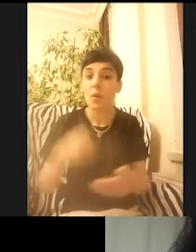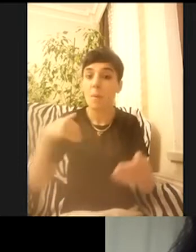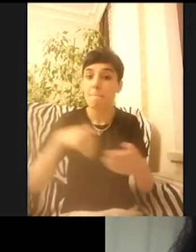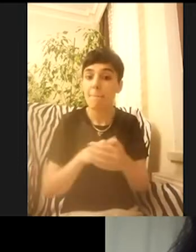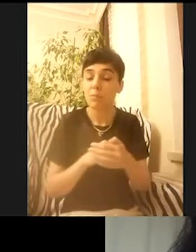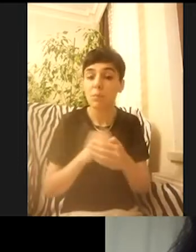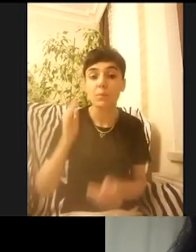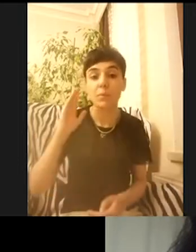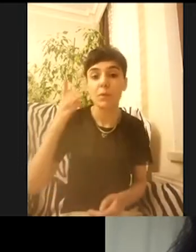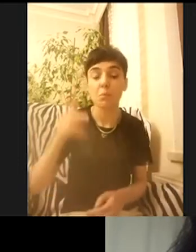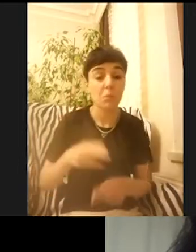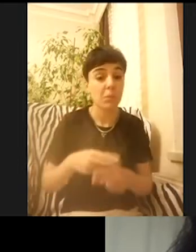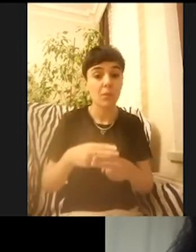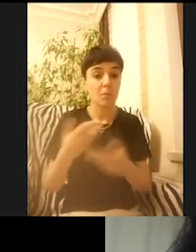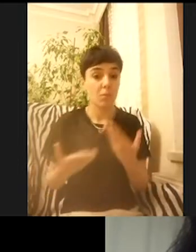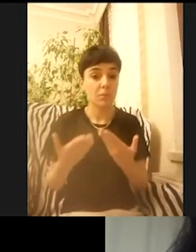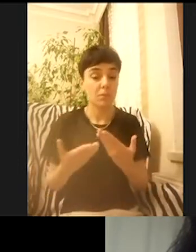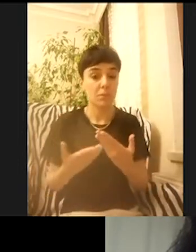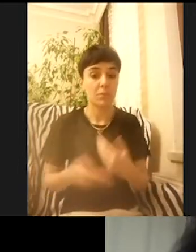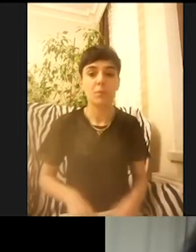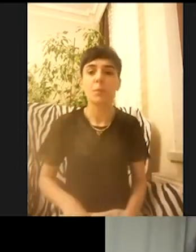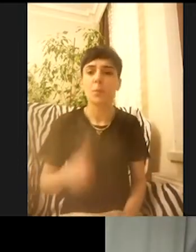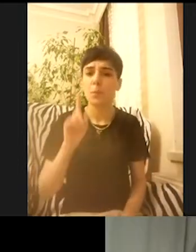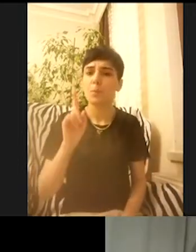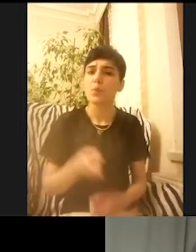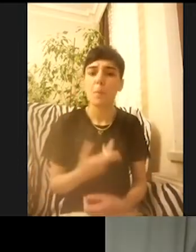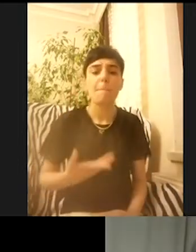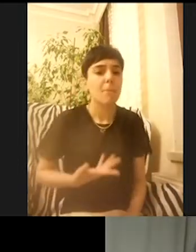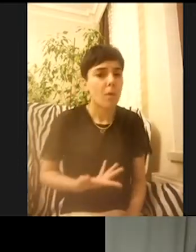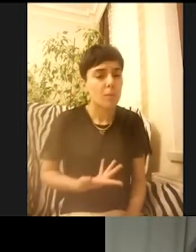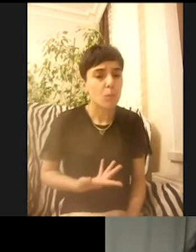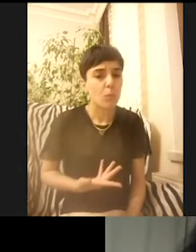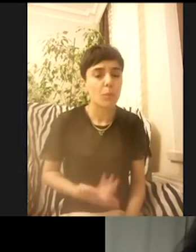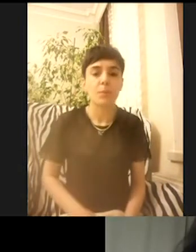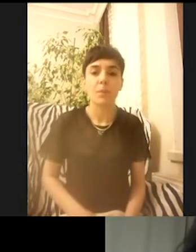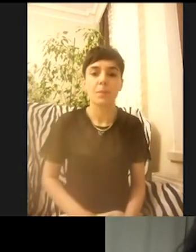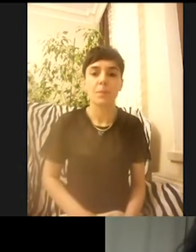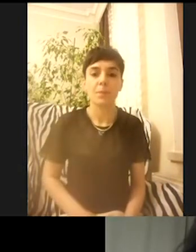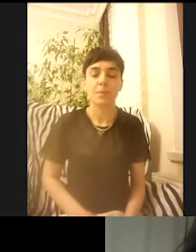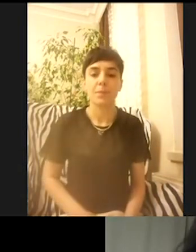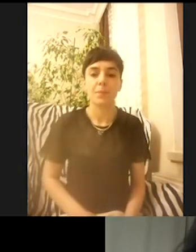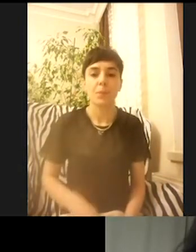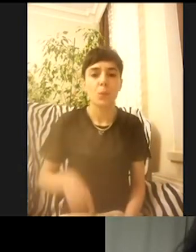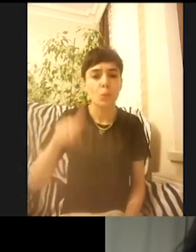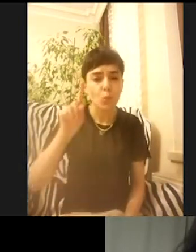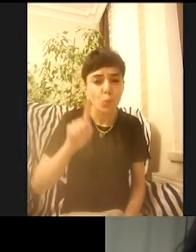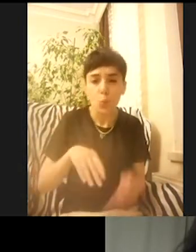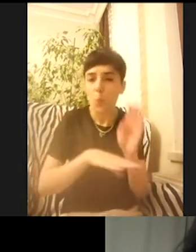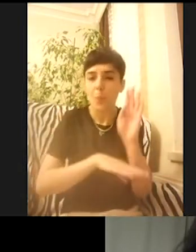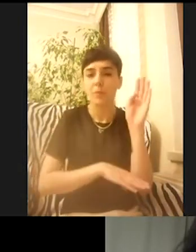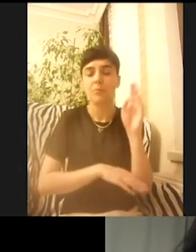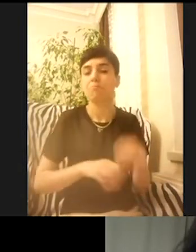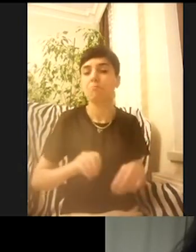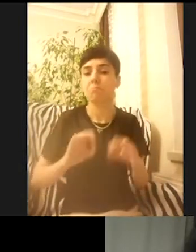practical, concrete level in your daily lives, are you indeed having this transnational solidarity? Like, how